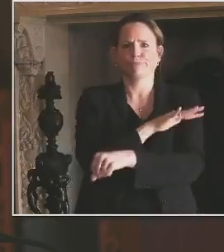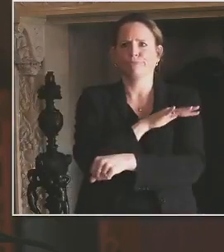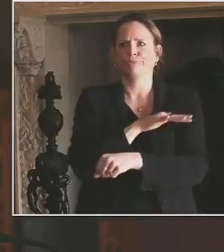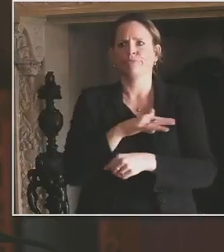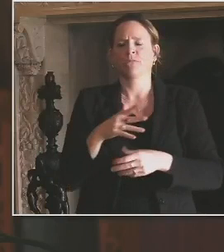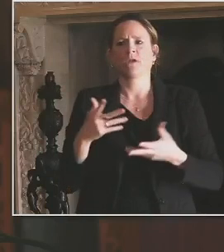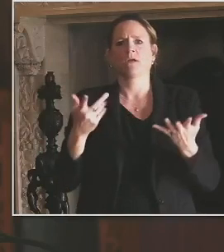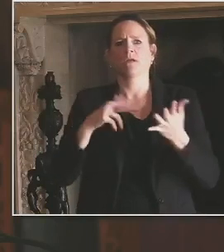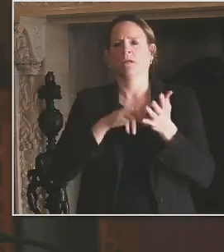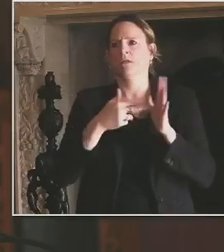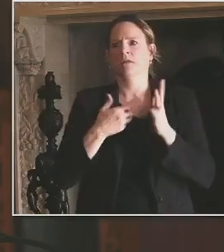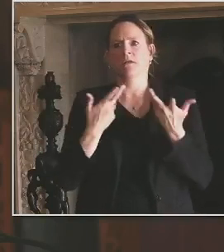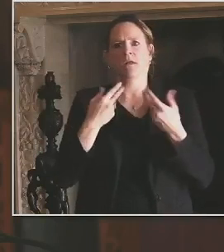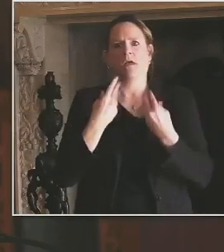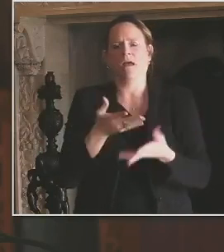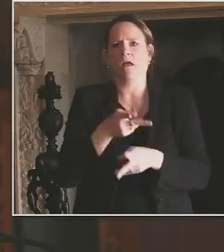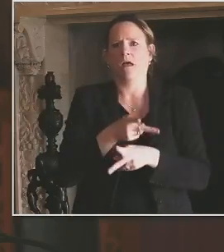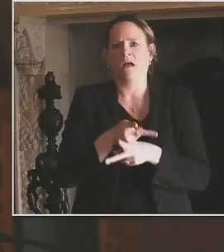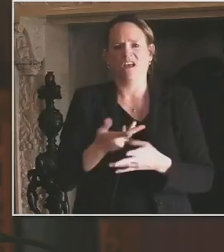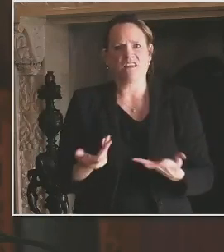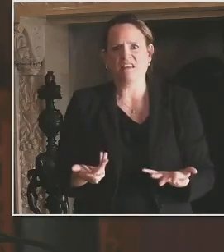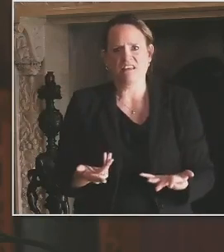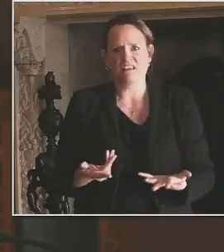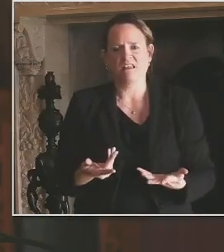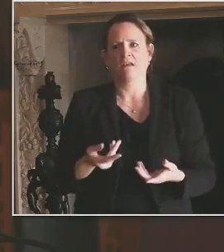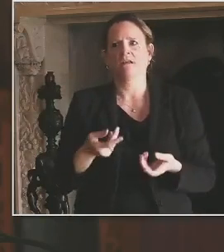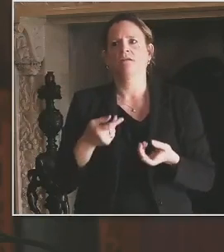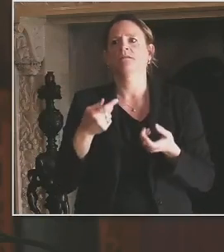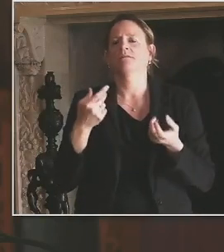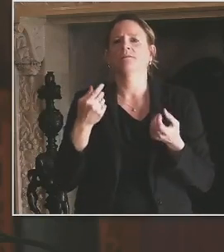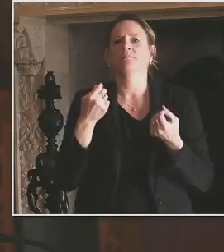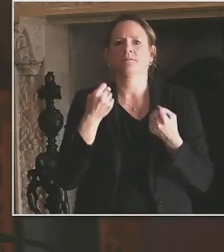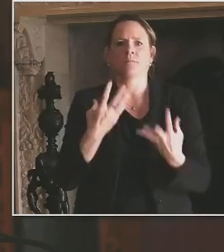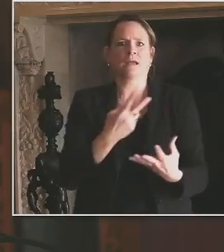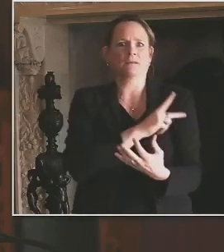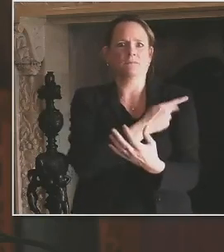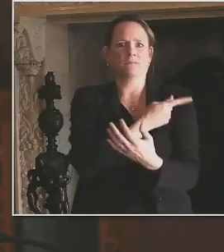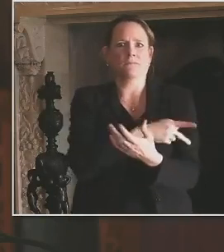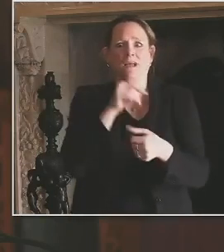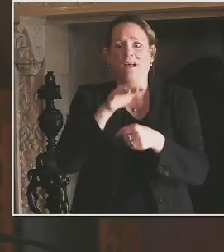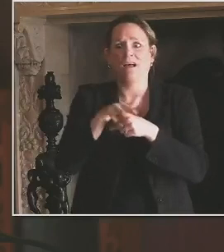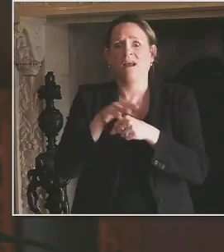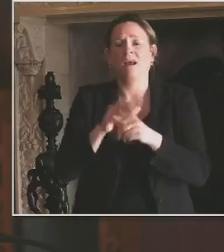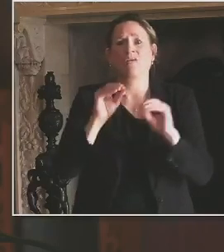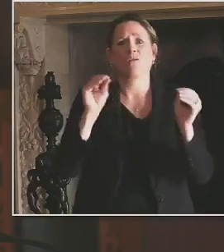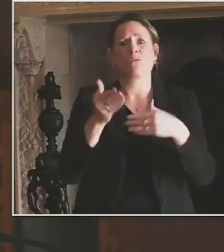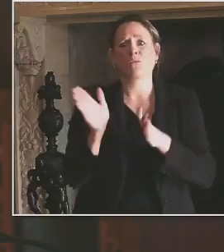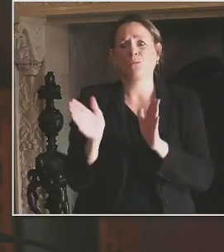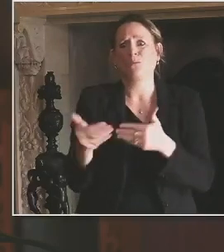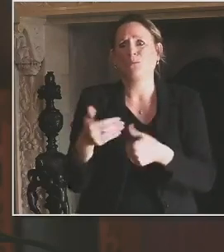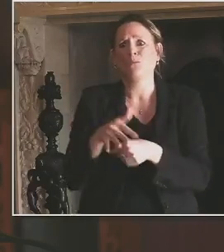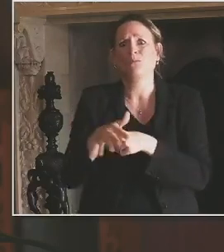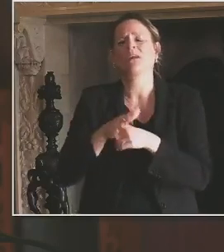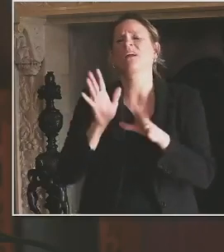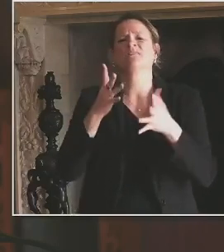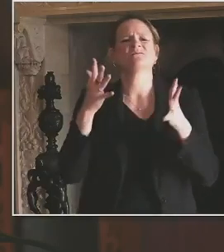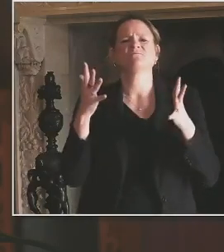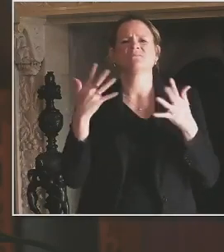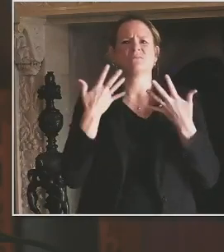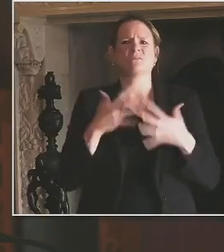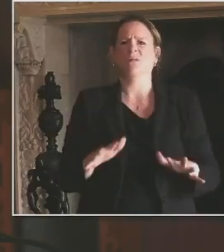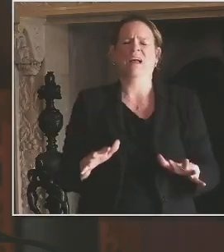demands of patients that need hospital level care. And so I think it's as simple